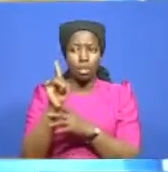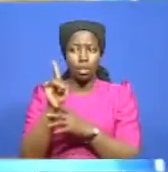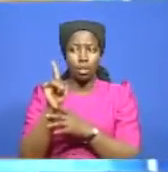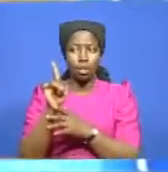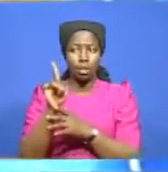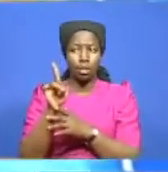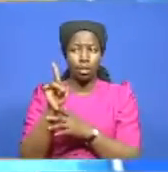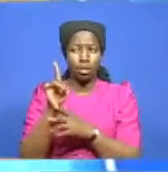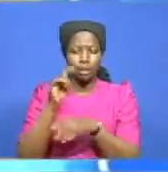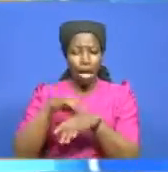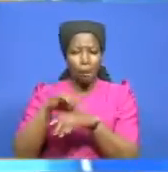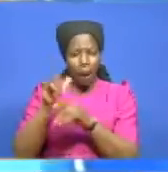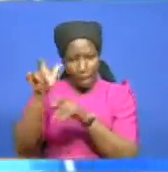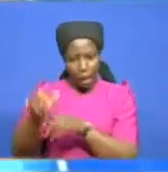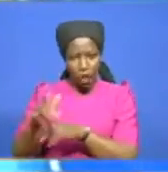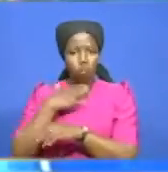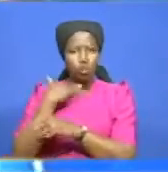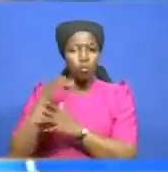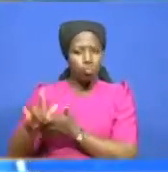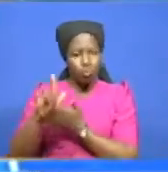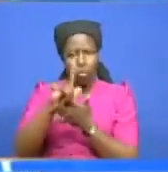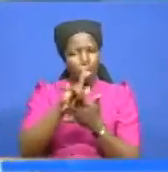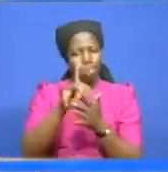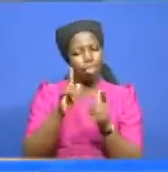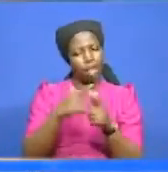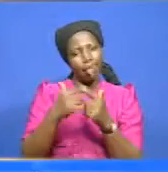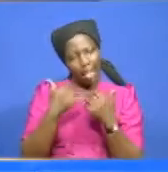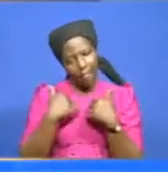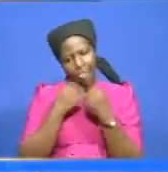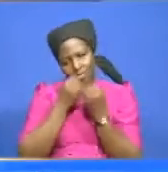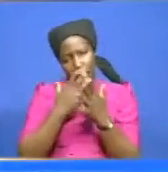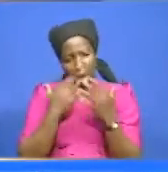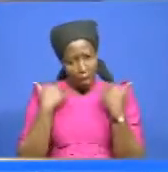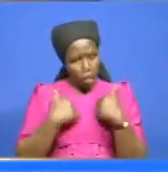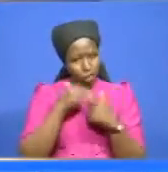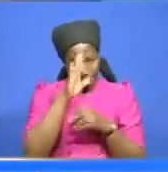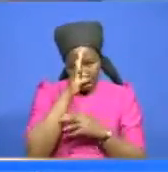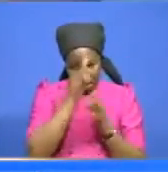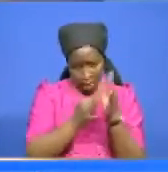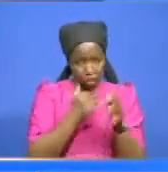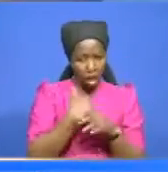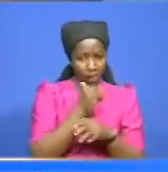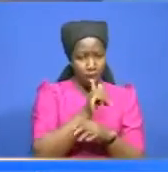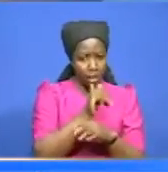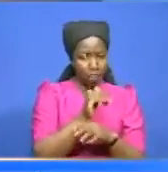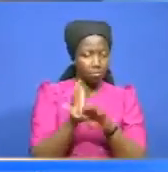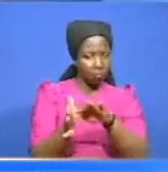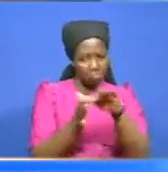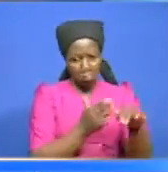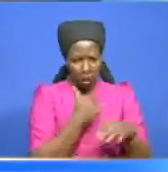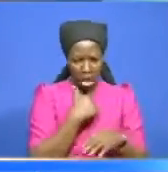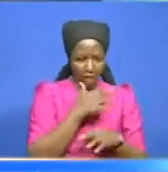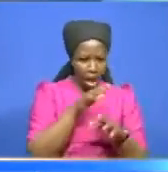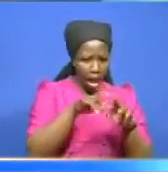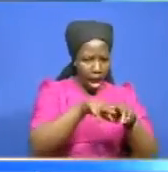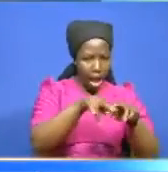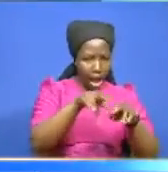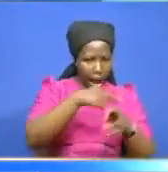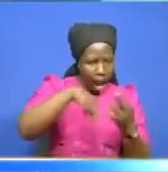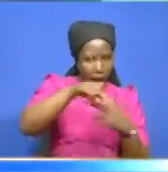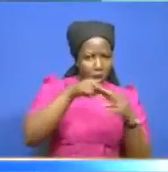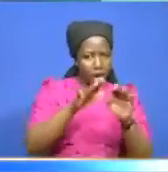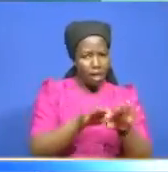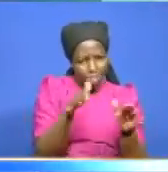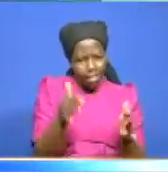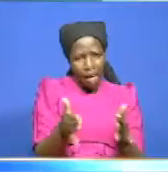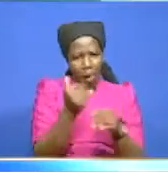wants to do lending, they are guided by information? I doubt that is there. Do you have a roundtable kind of working arrangement between the